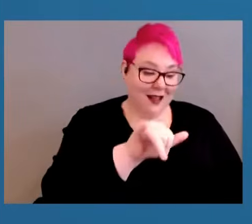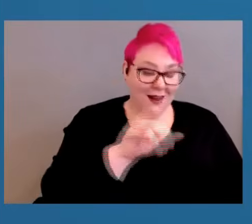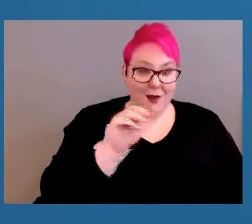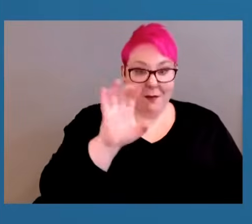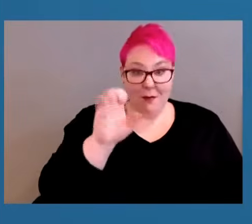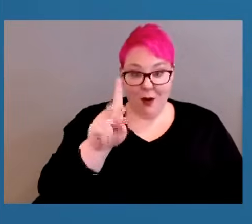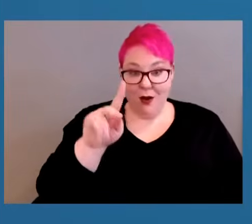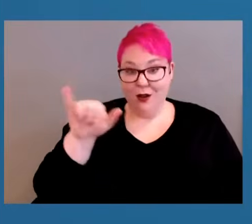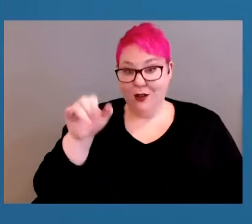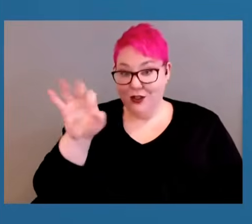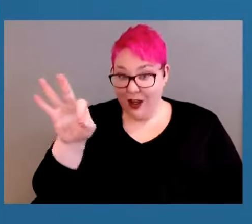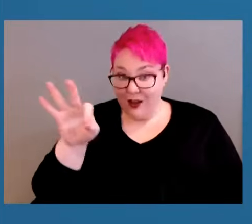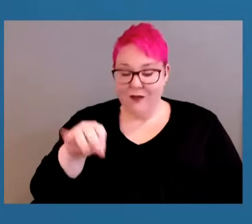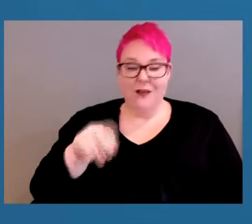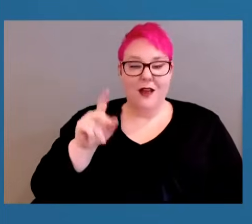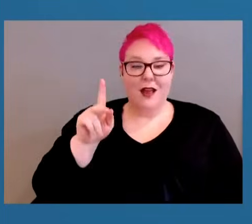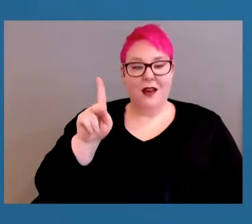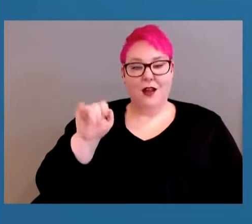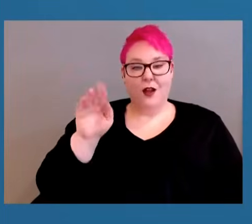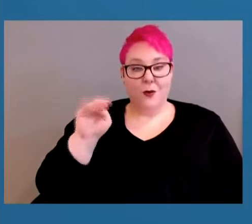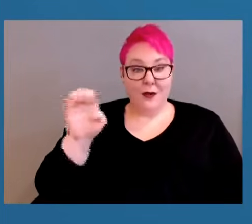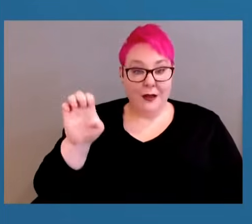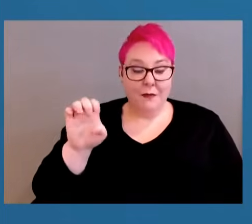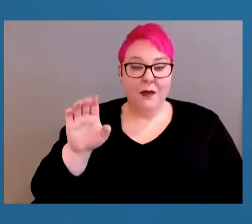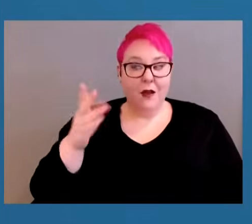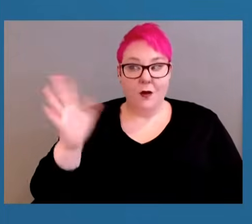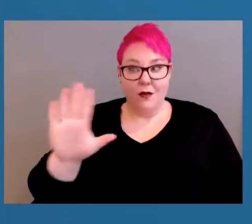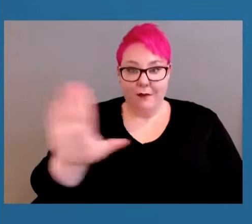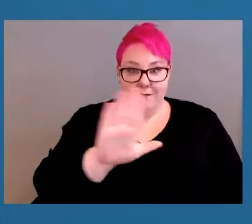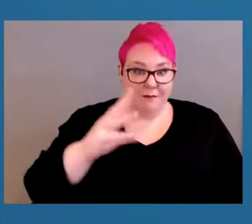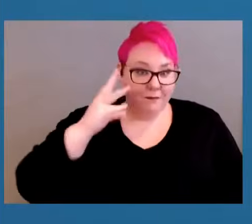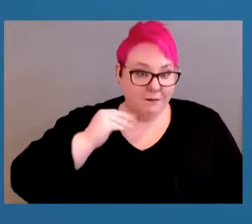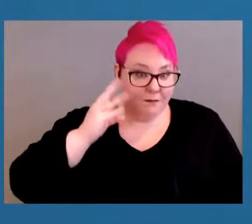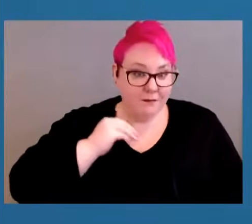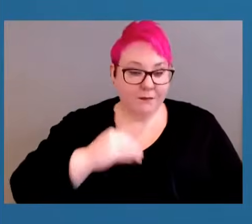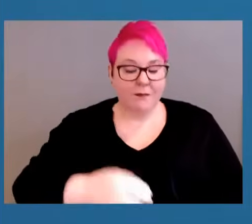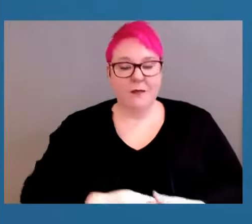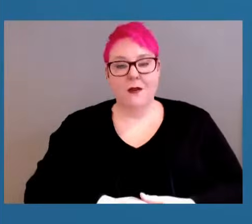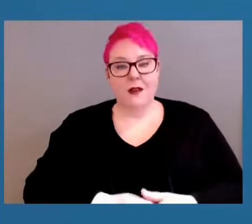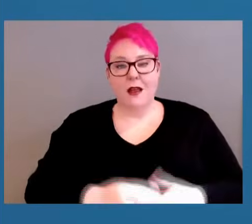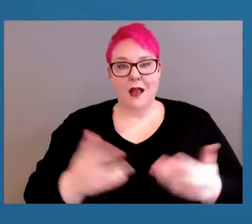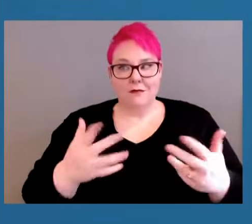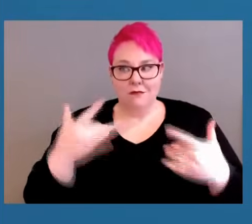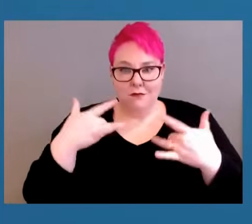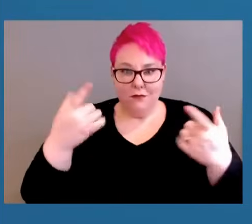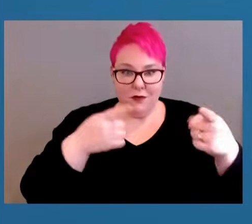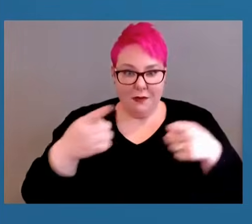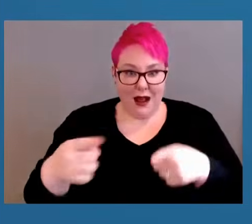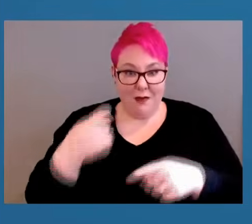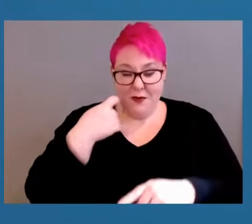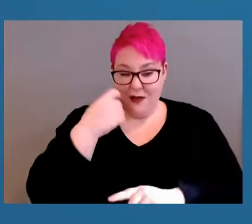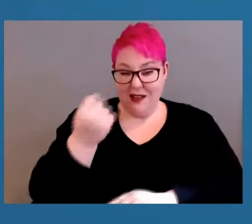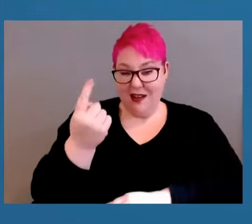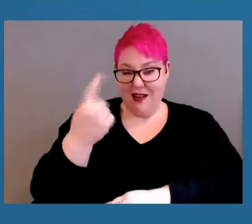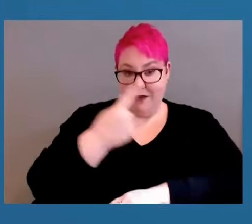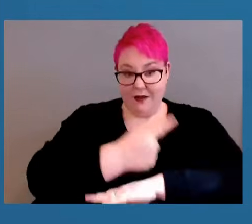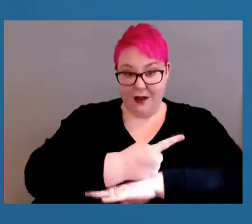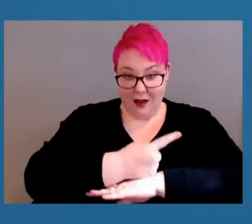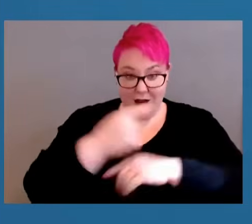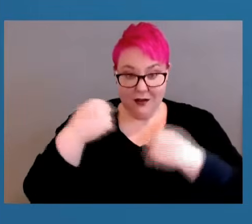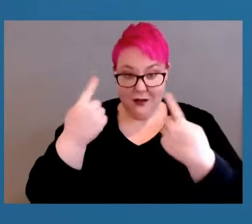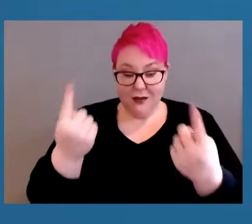Schmidt, about what they endured and what's been happening for the last 11 days since